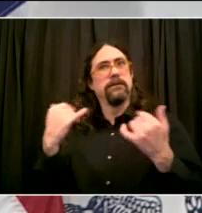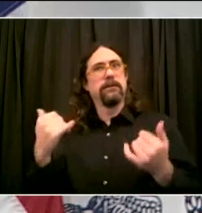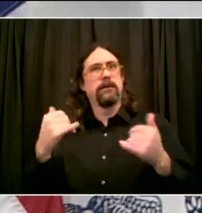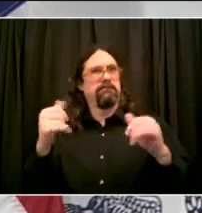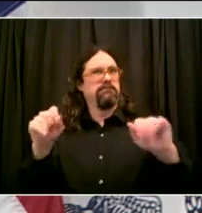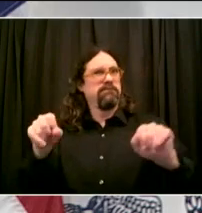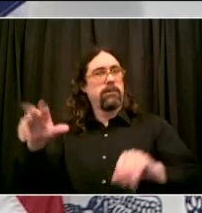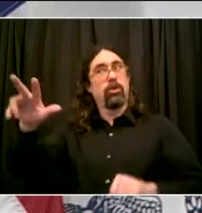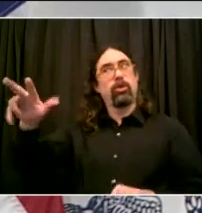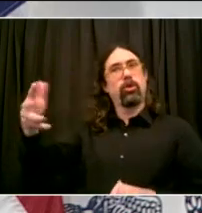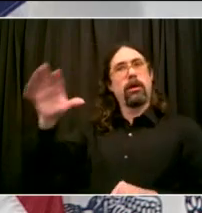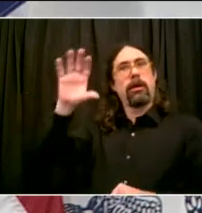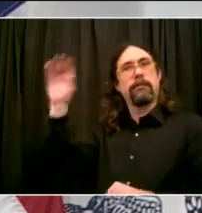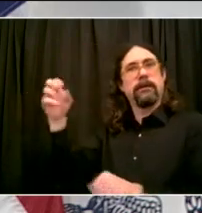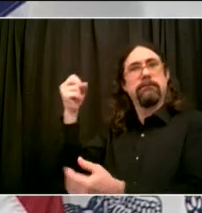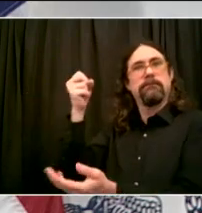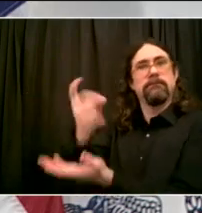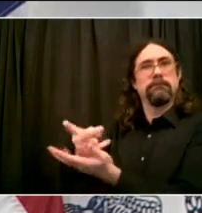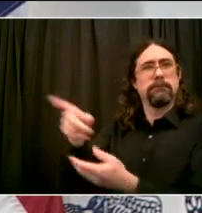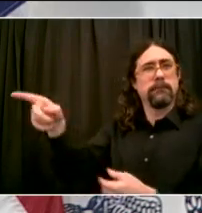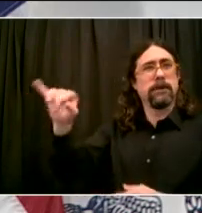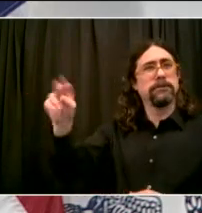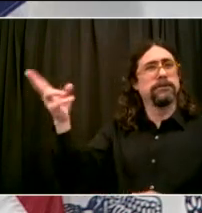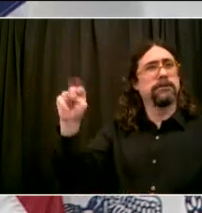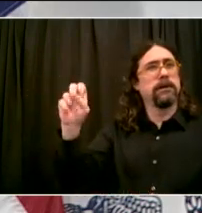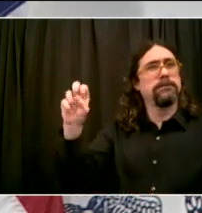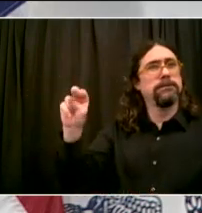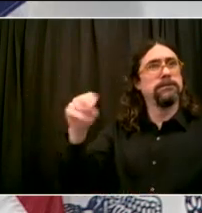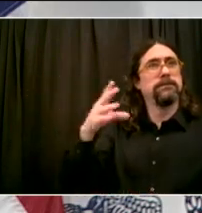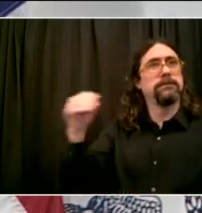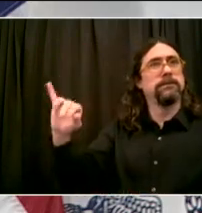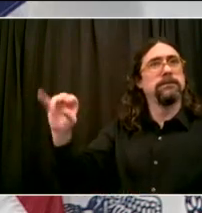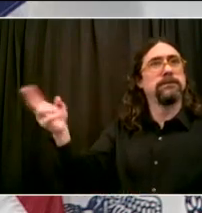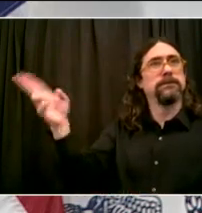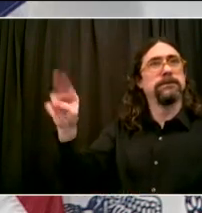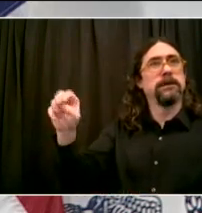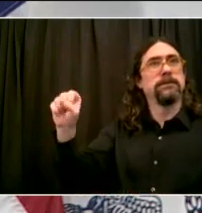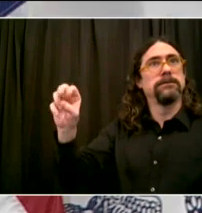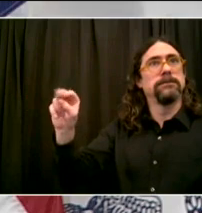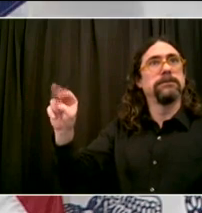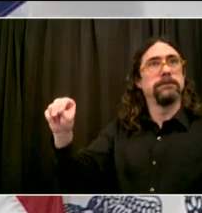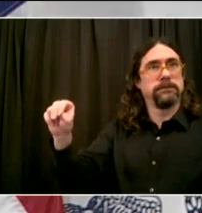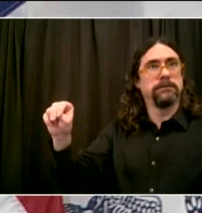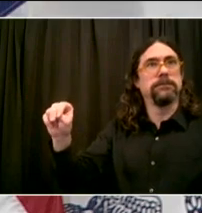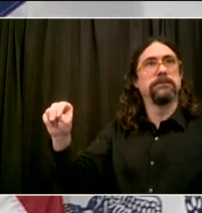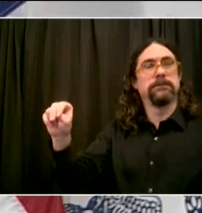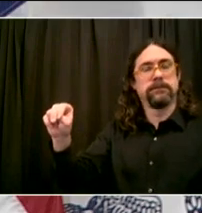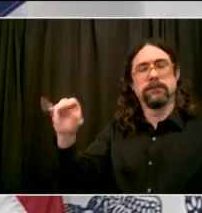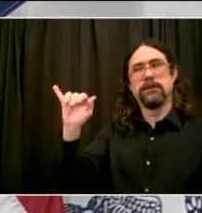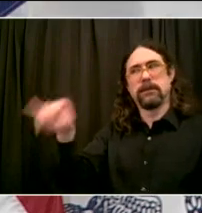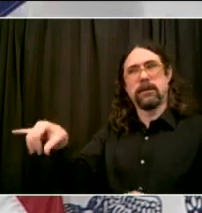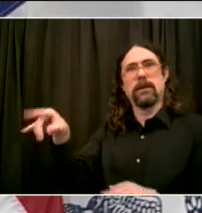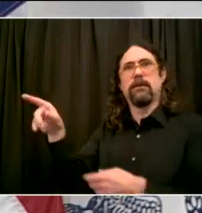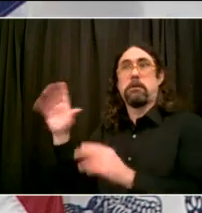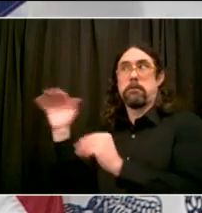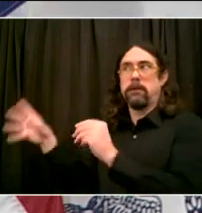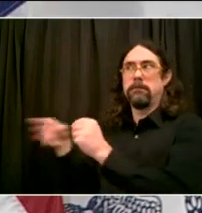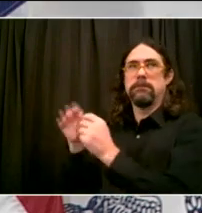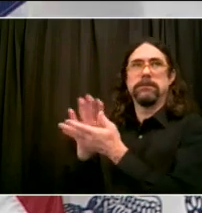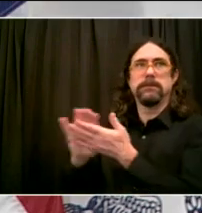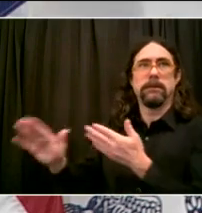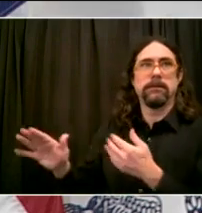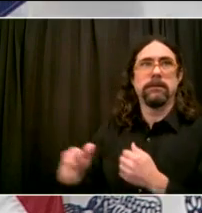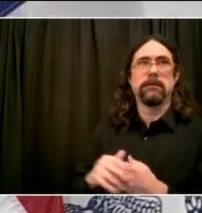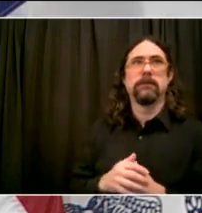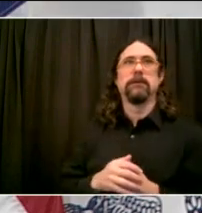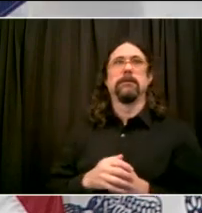additional guidance from the federal government is tremendously helpful. We need the state, obviously, to join us in freeing up those second doses and fully authorize the use of